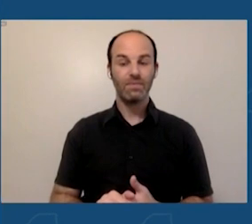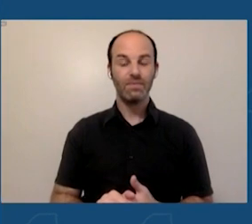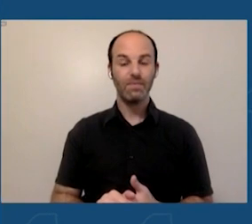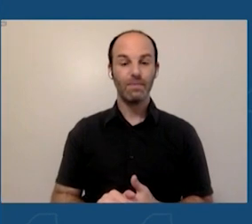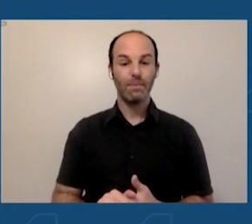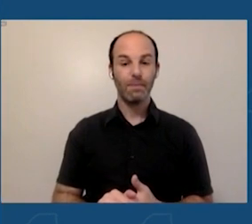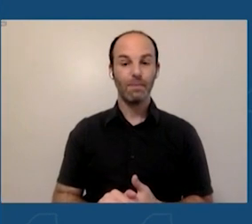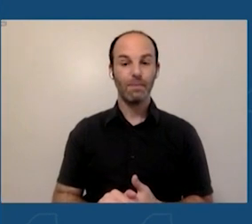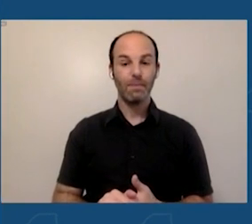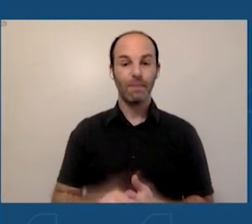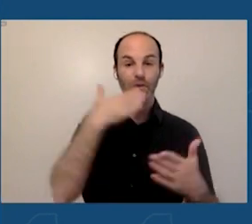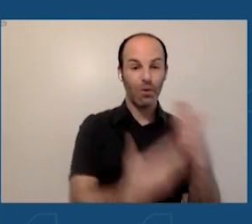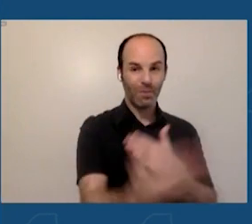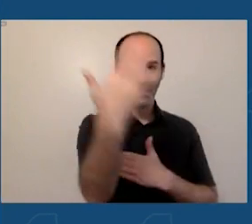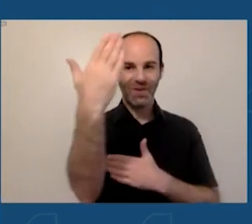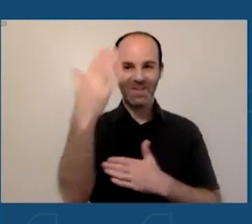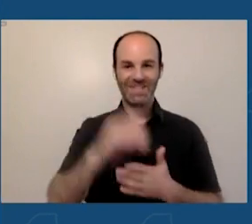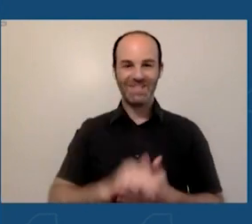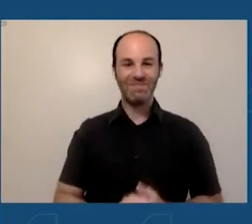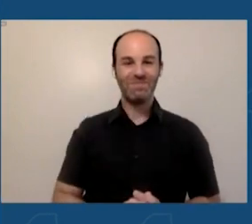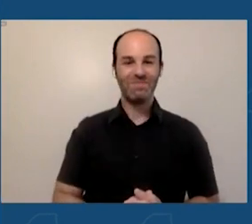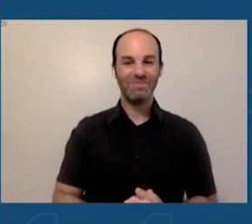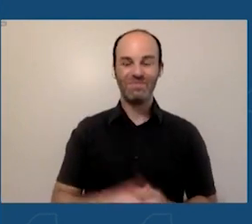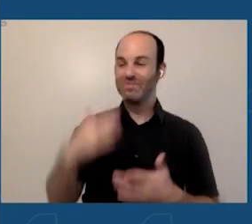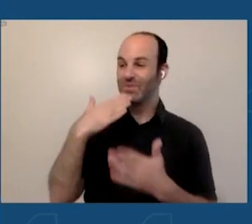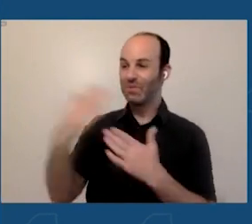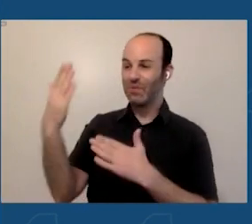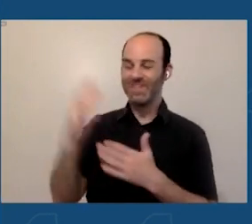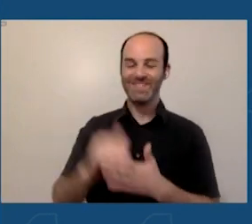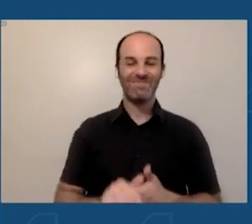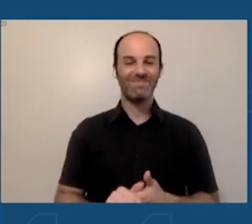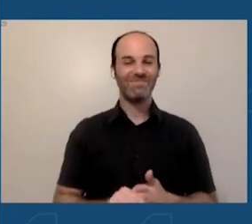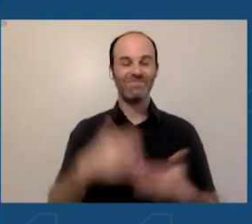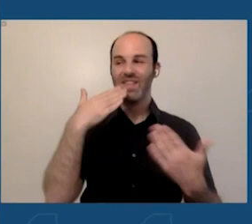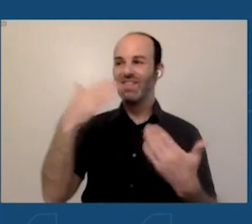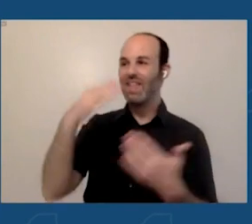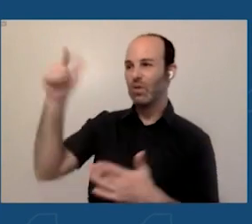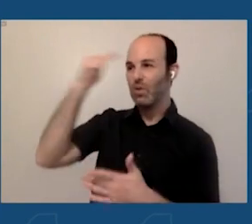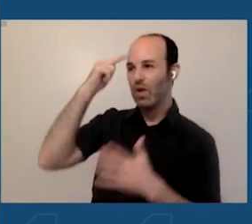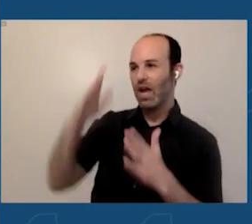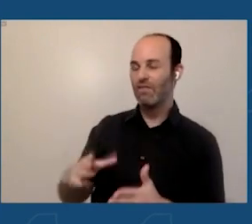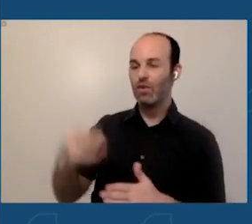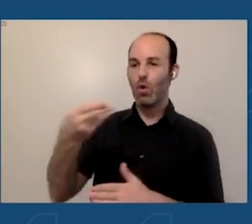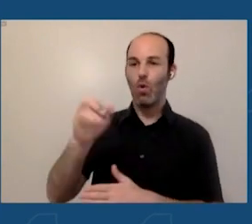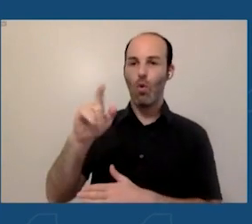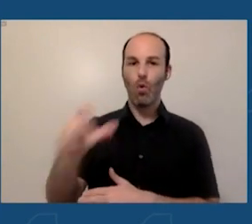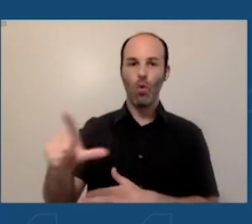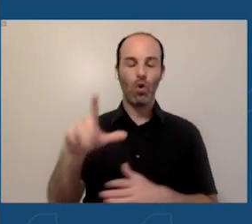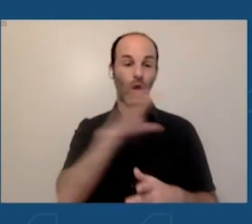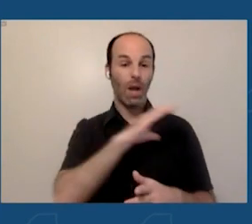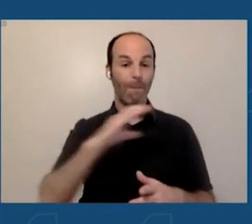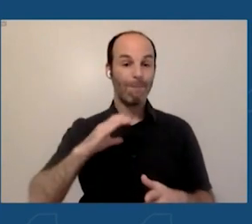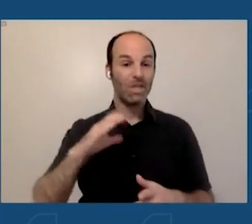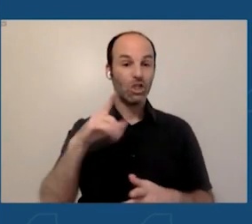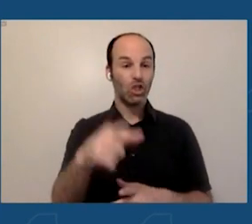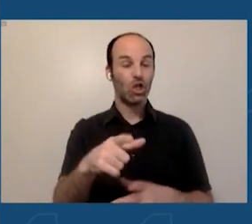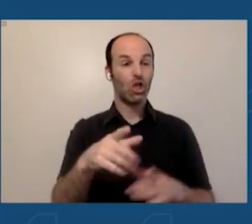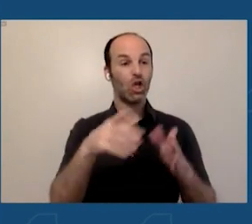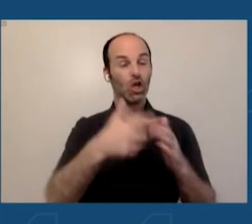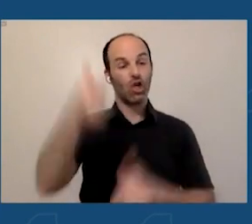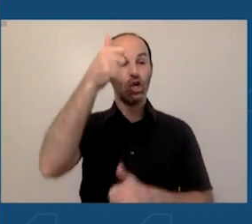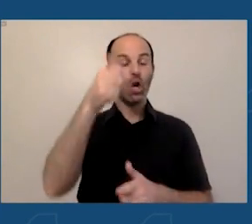Good morning. Thank you, Governor Hochul, Commissioner Poole, and to all of the child care